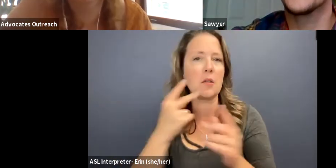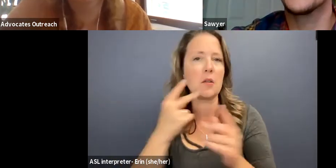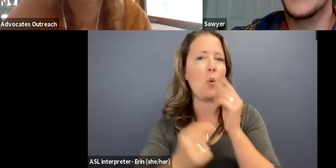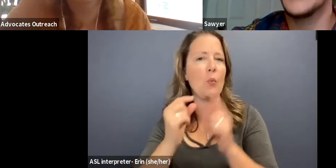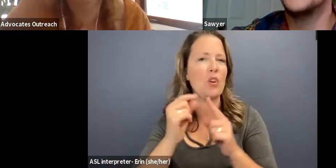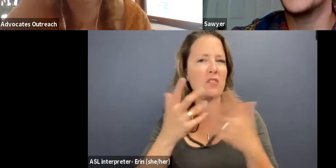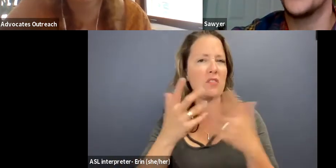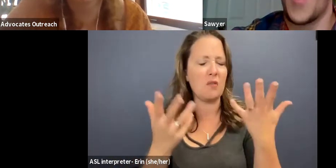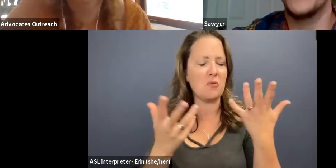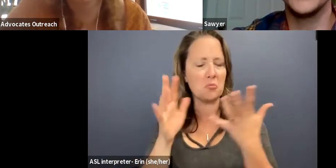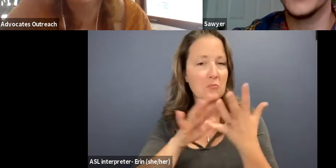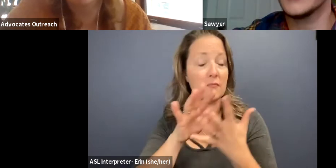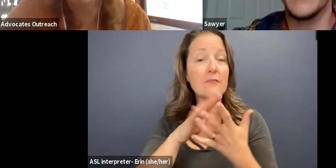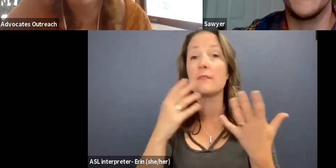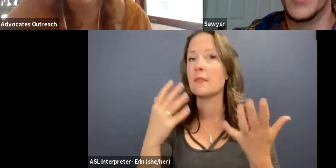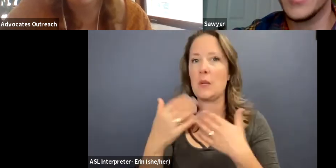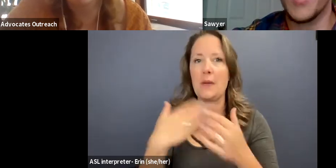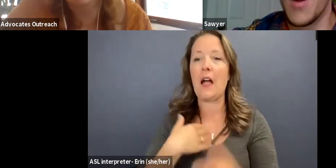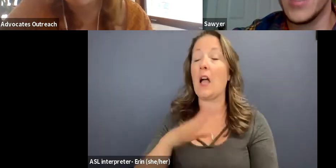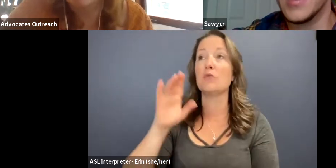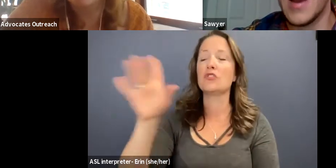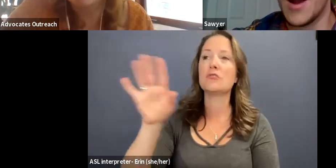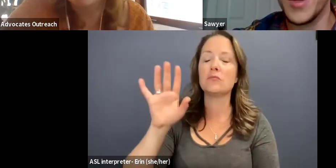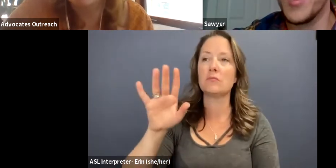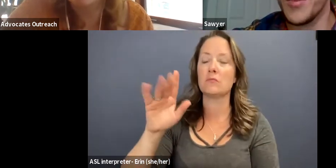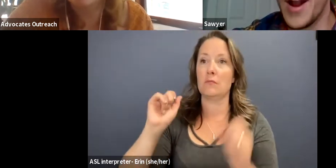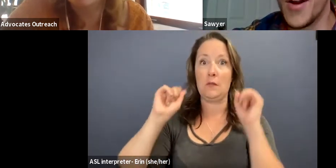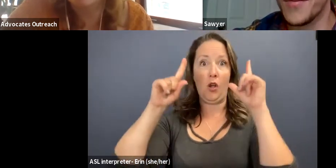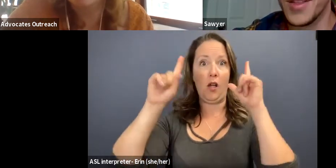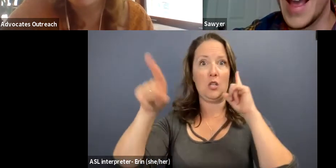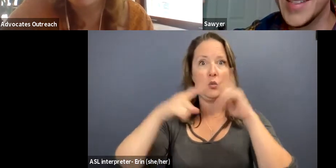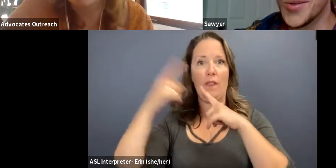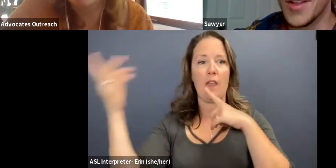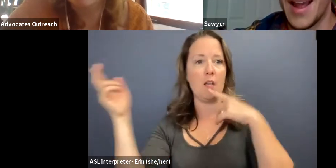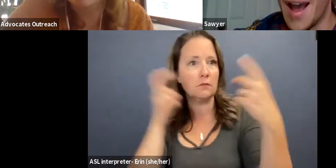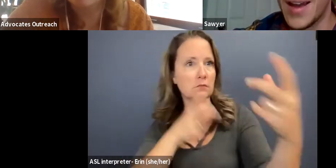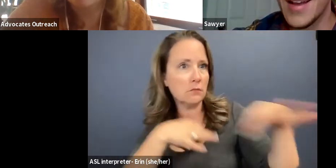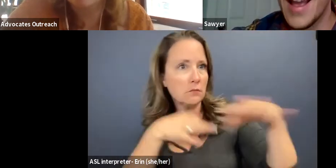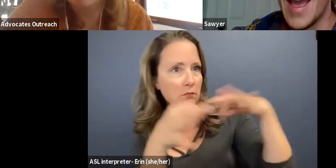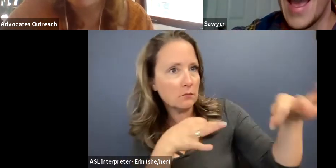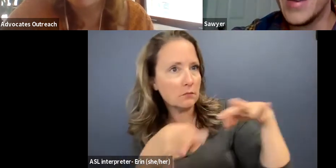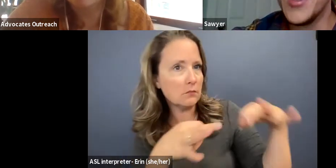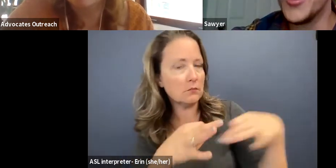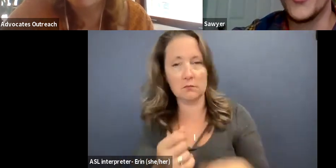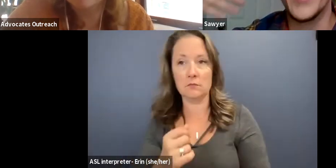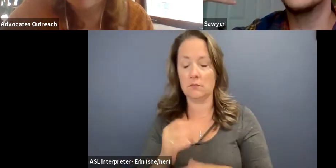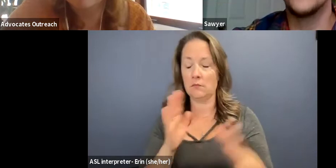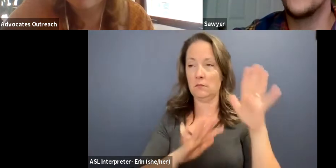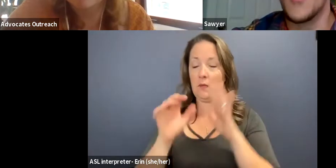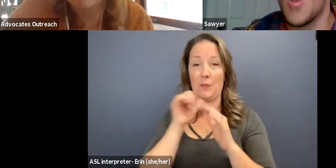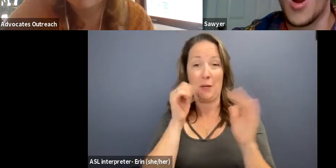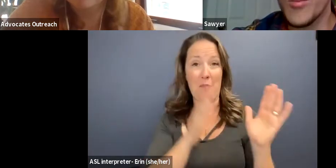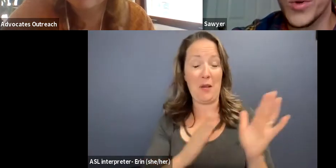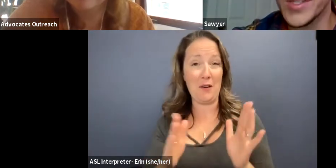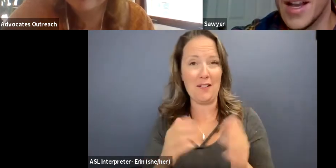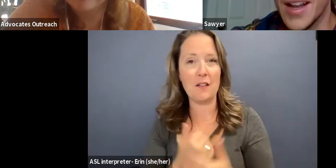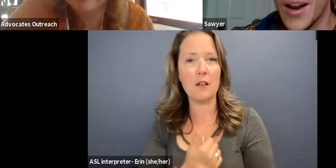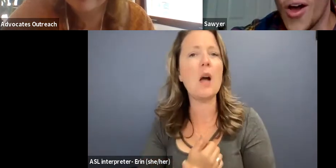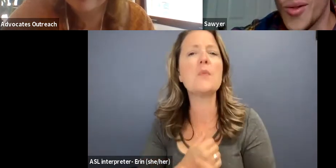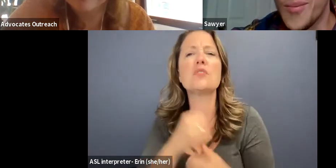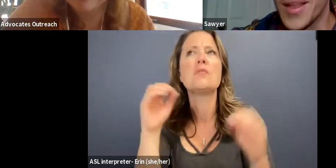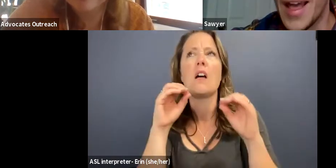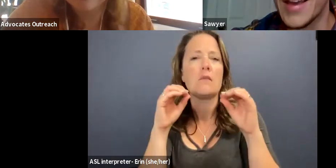And they were doing the very best they could. And they did a good job in a lot of ways, I think, because they didn't just completely